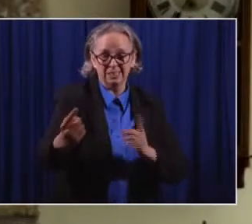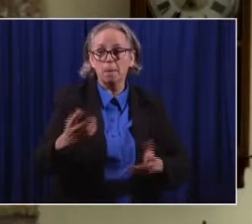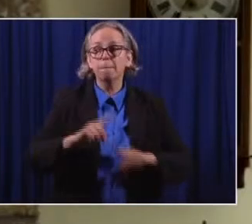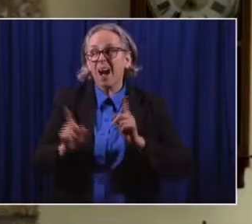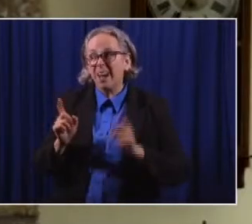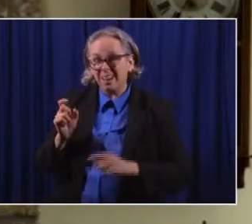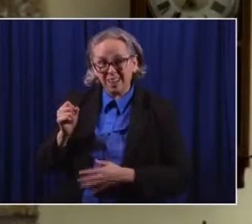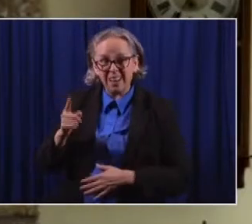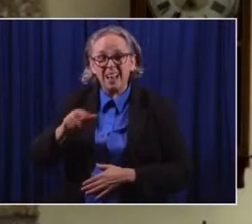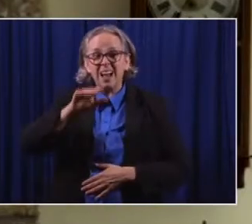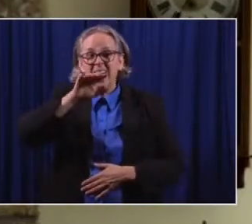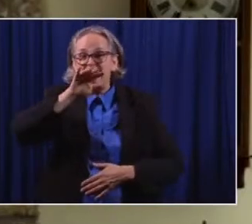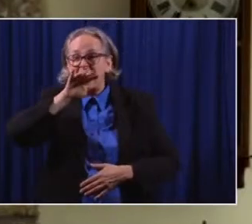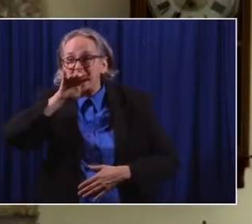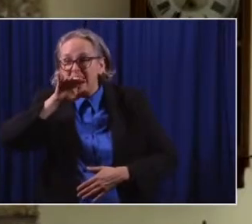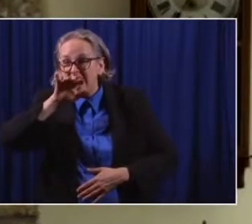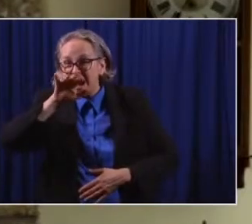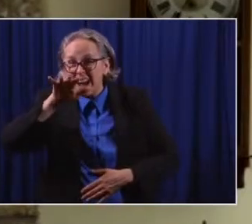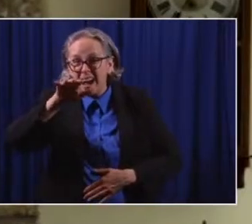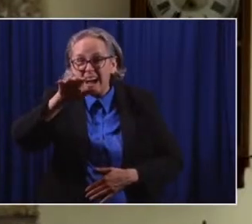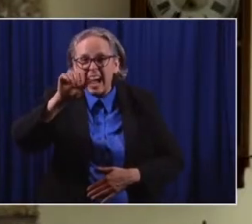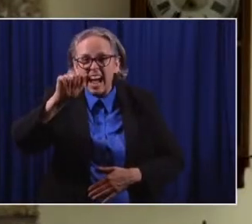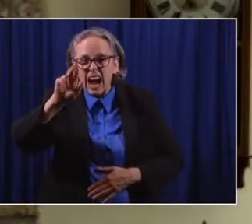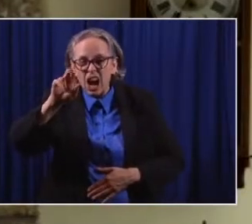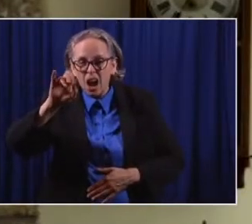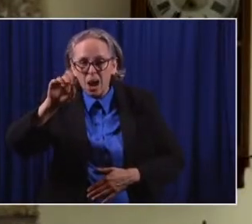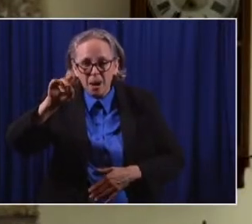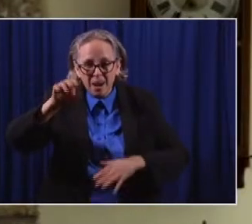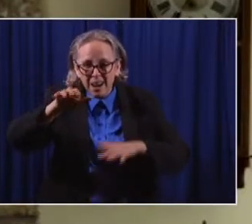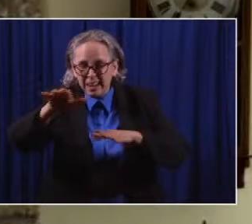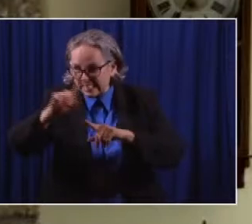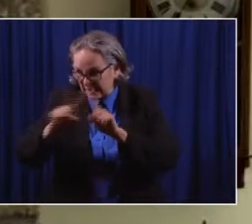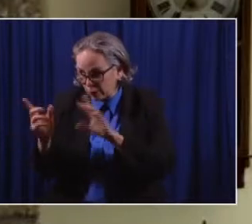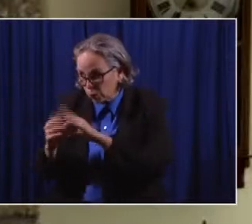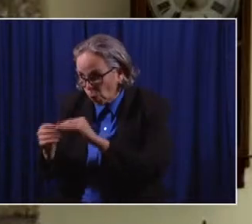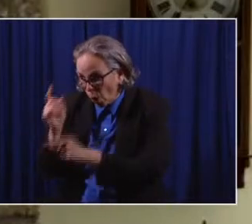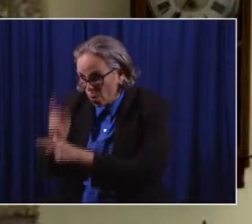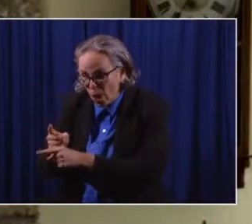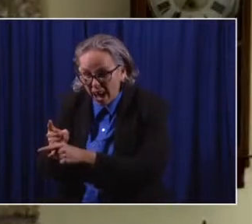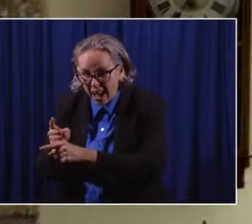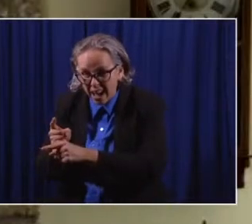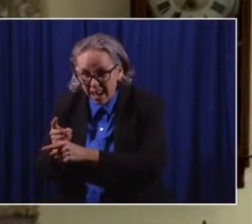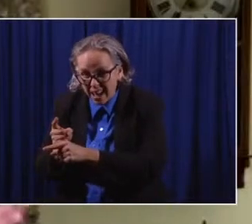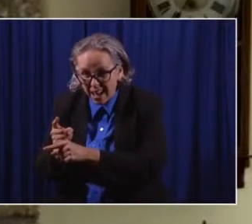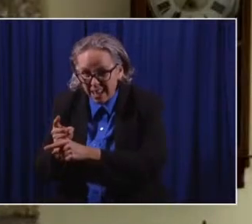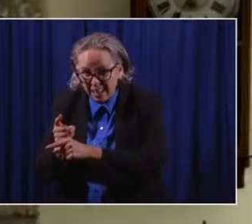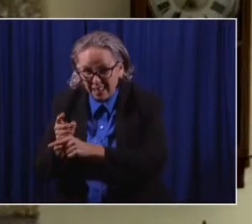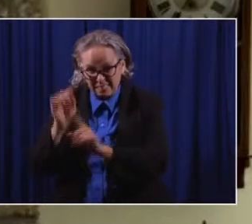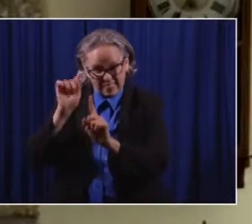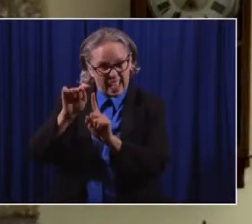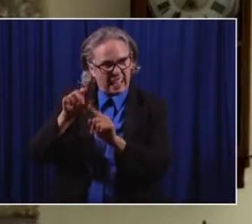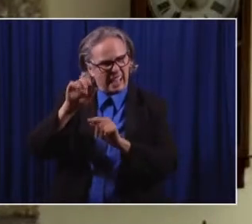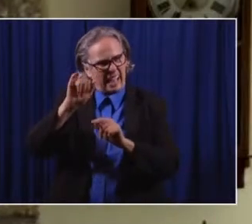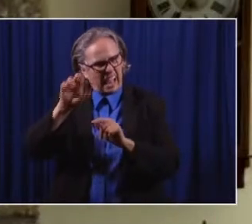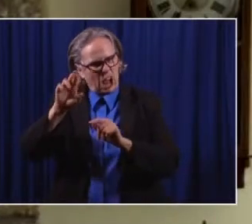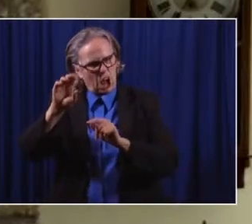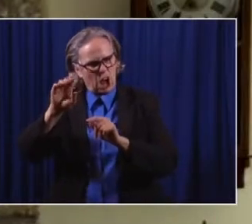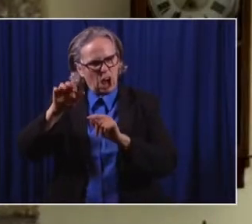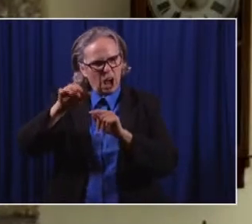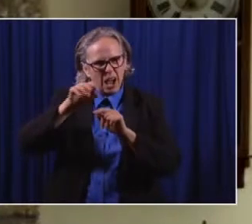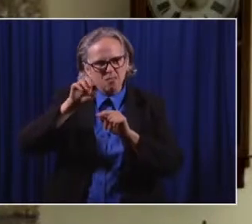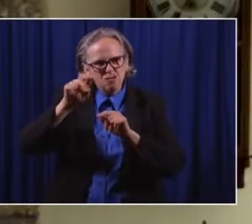particles, that's different. It would seem to be, would that be a matter of